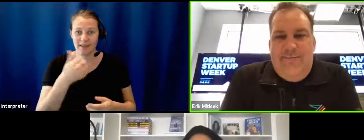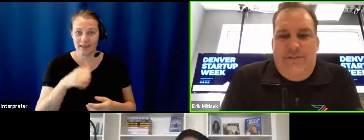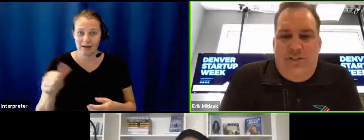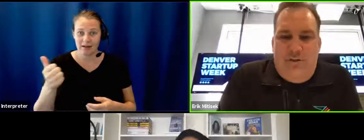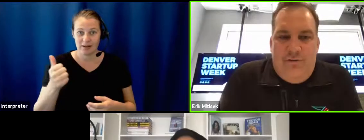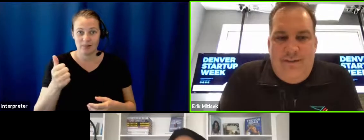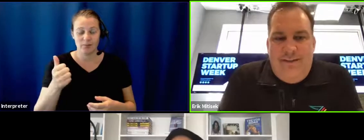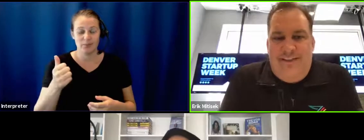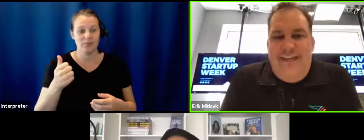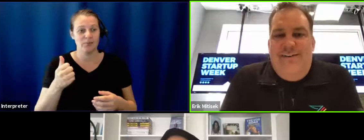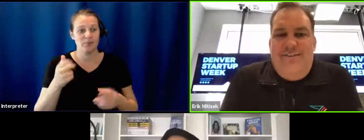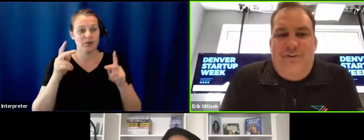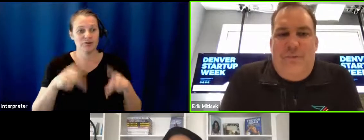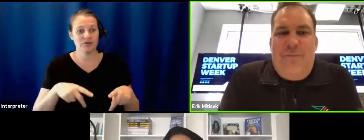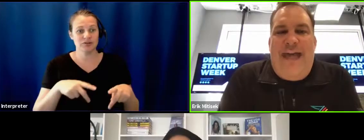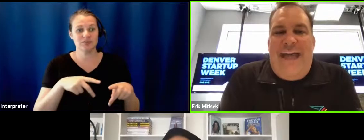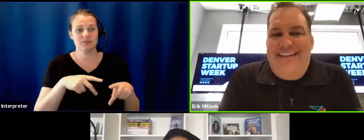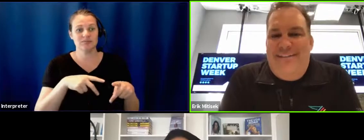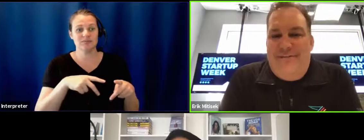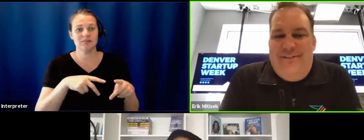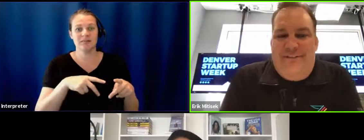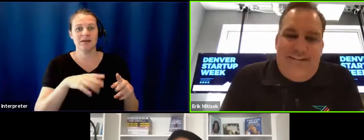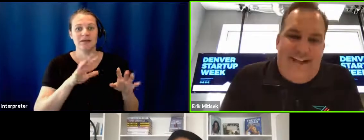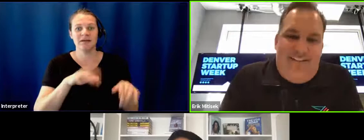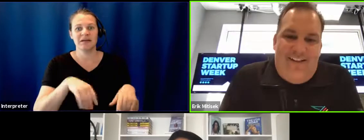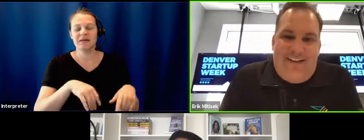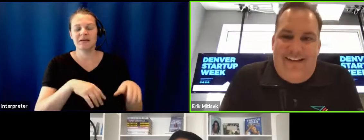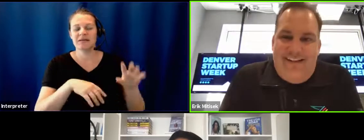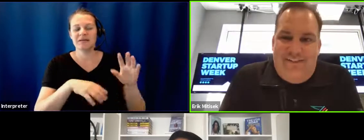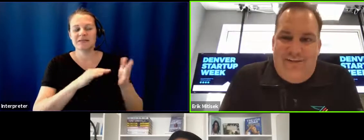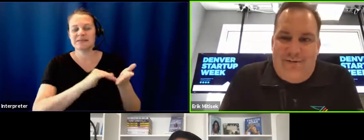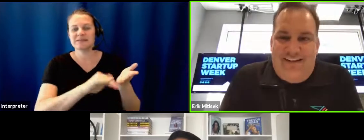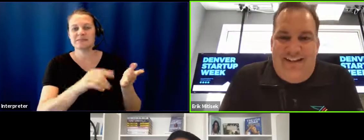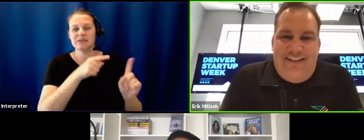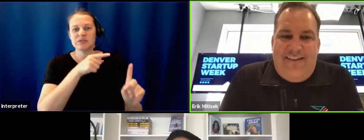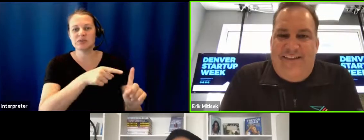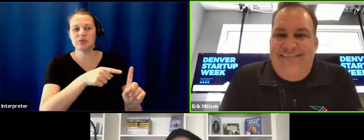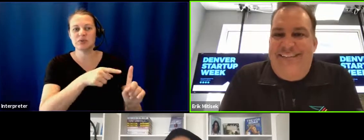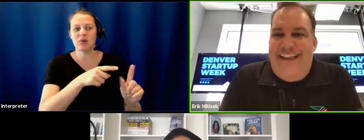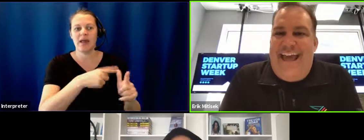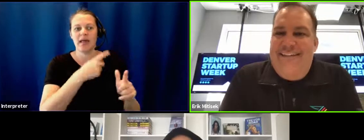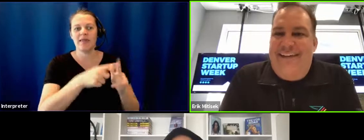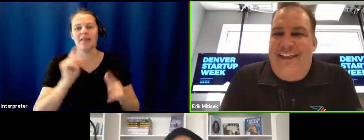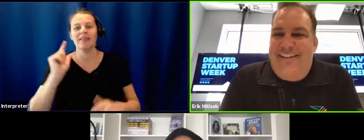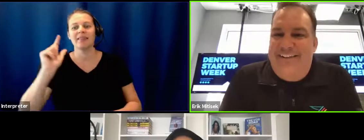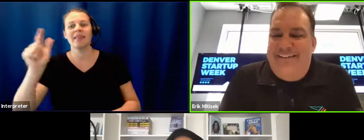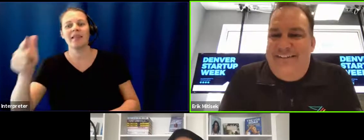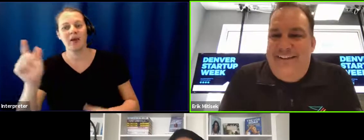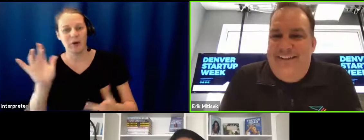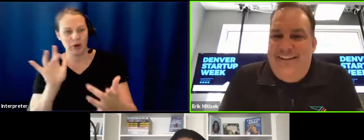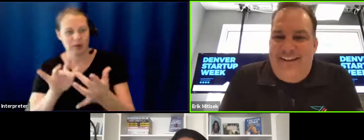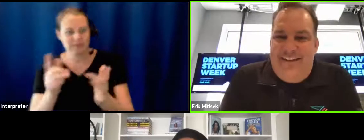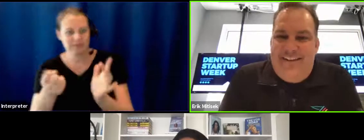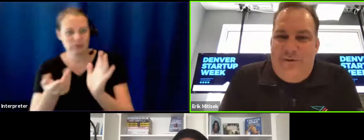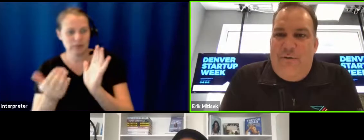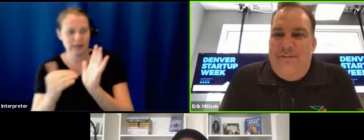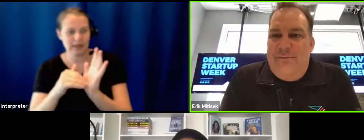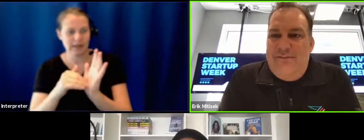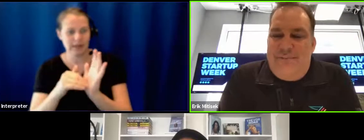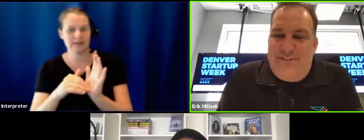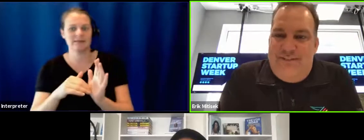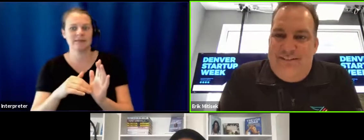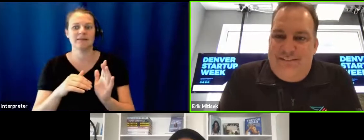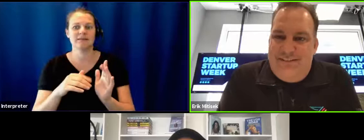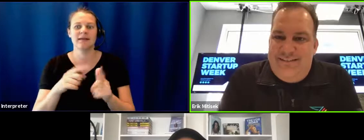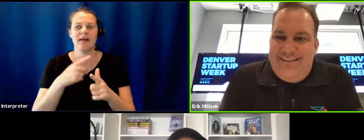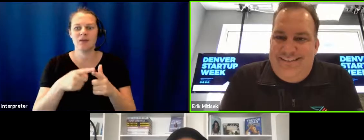seemingly dismissed you later to circle back to restart the dialogue and initiate working together? And how did you handle it? And what were some of